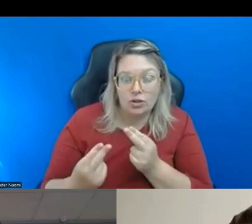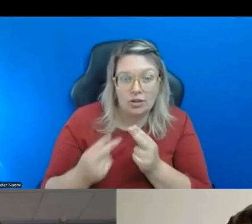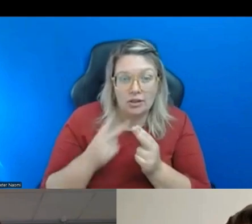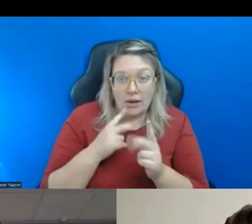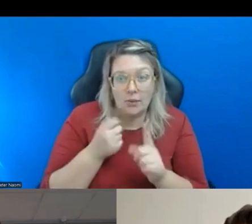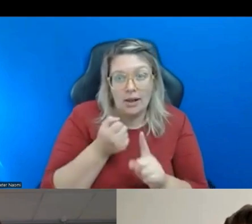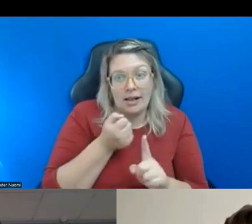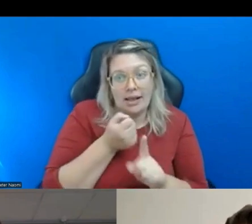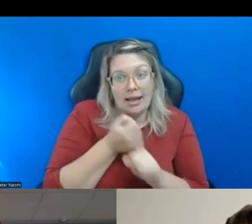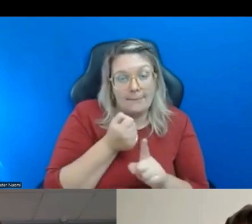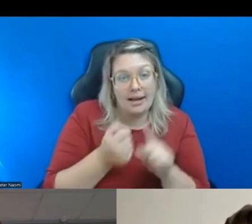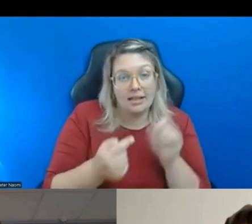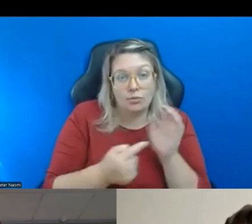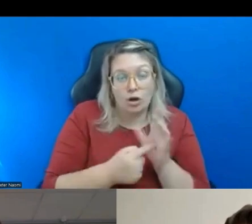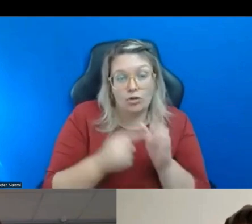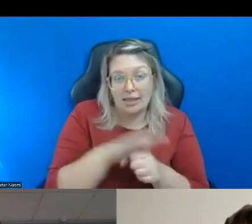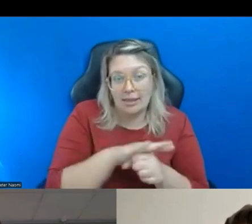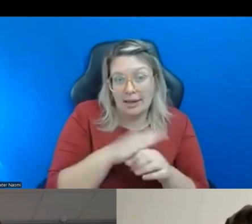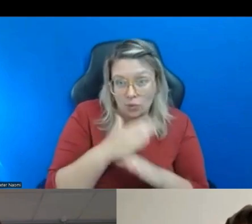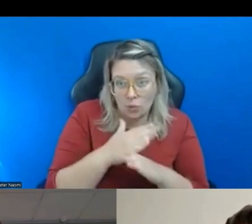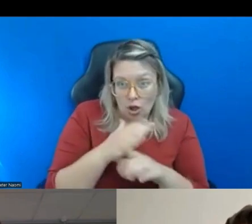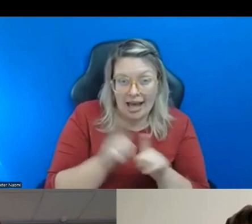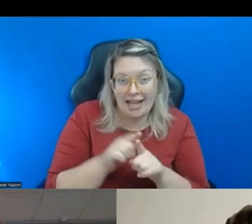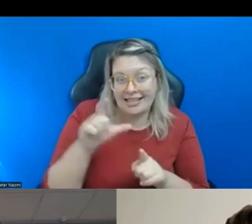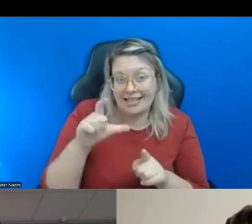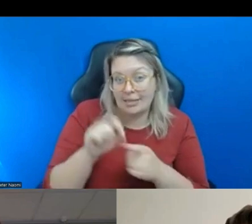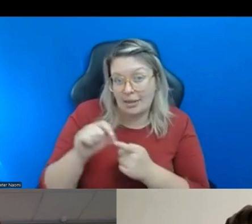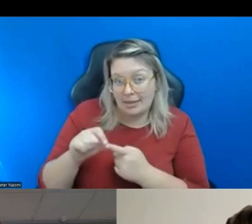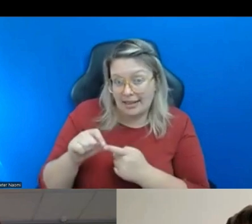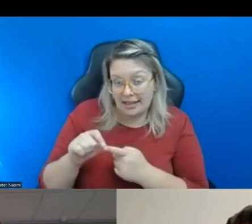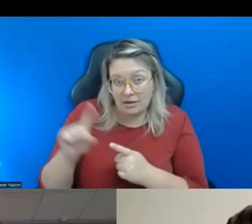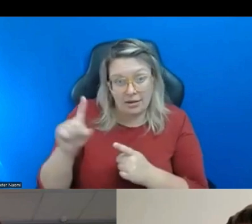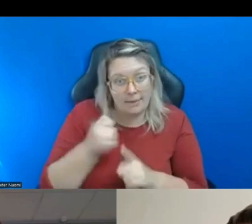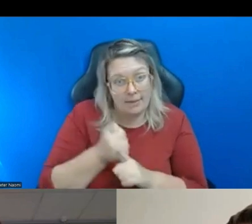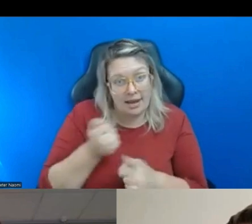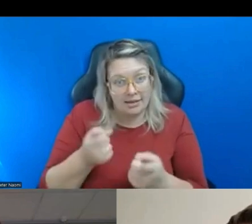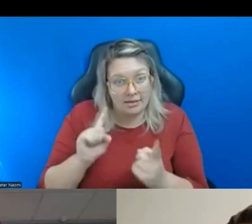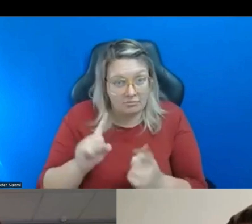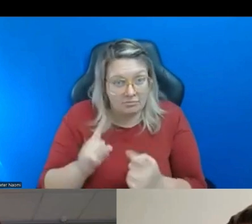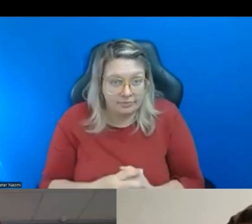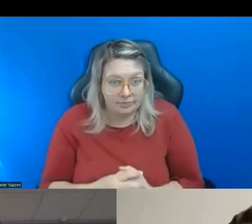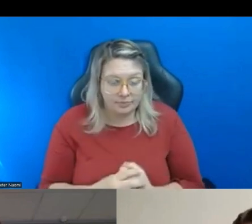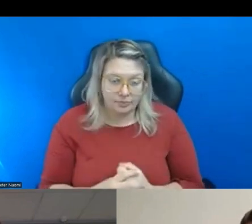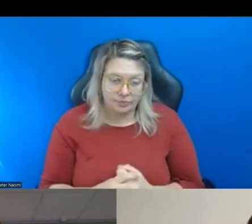our priority place work and creative people and places? Do we know?